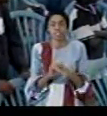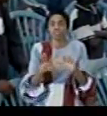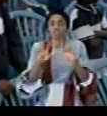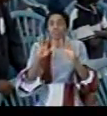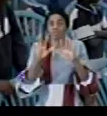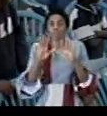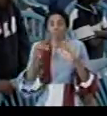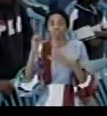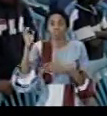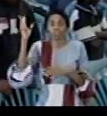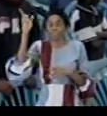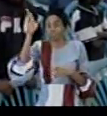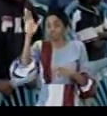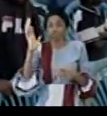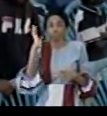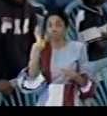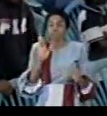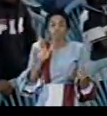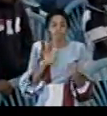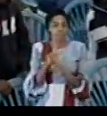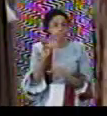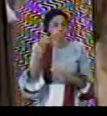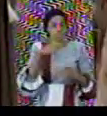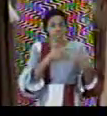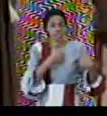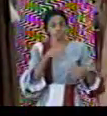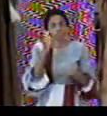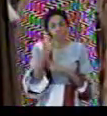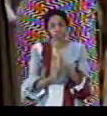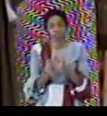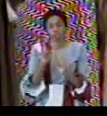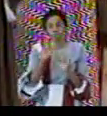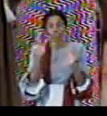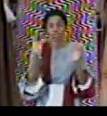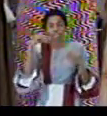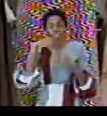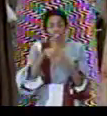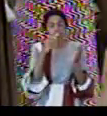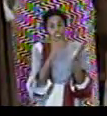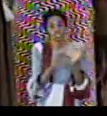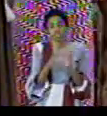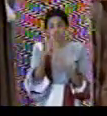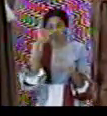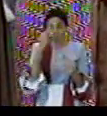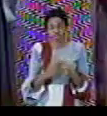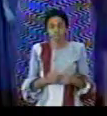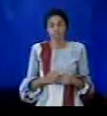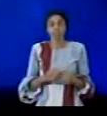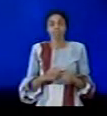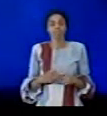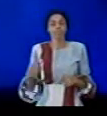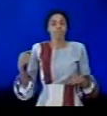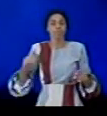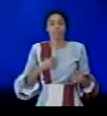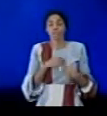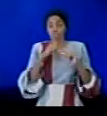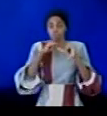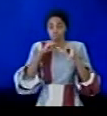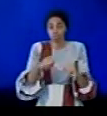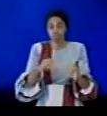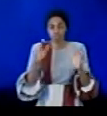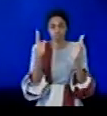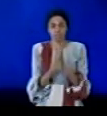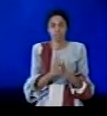In Jesus' name we pray. We are still in the mood of prayer. We are praying for the reign of